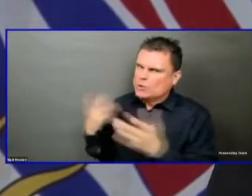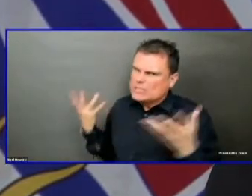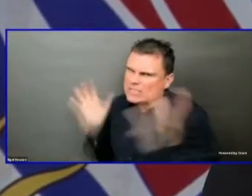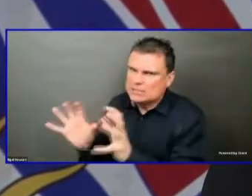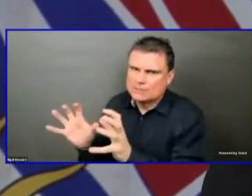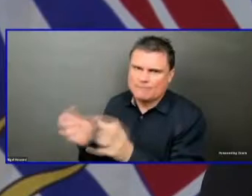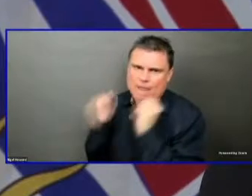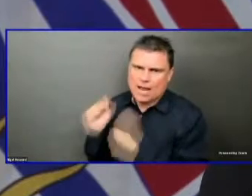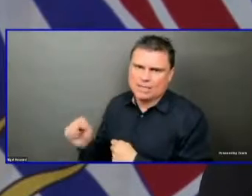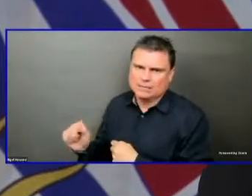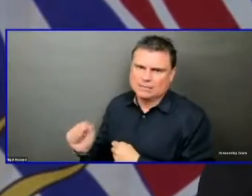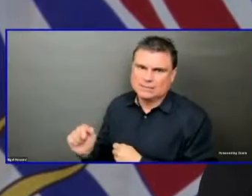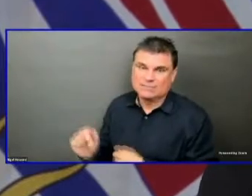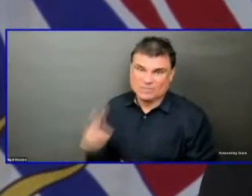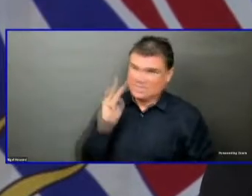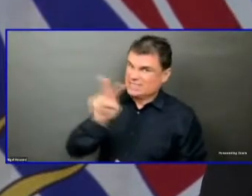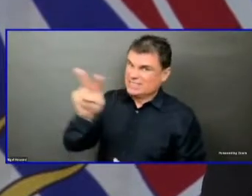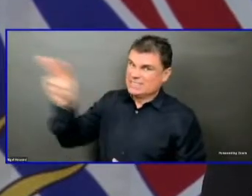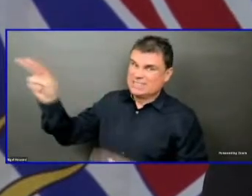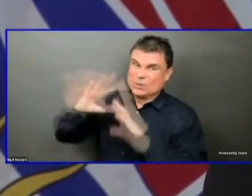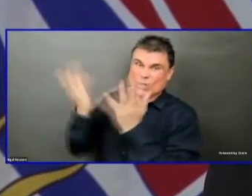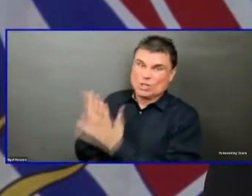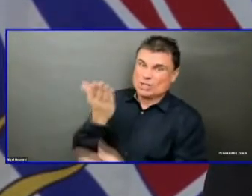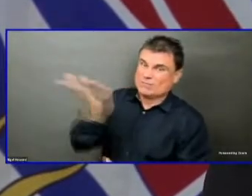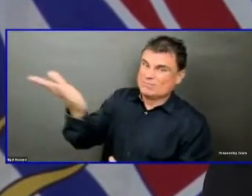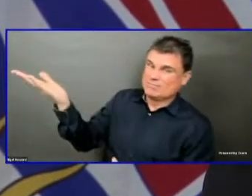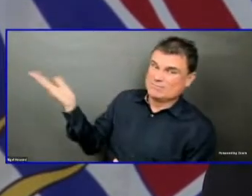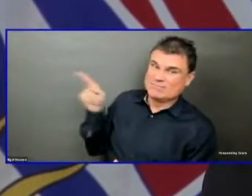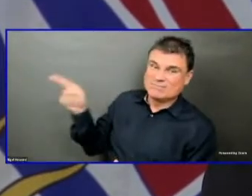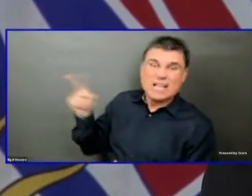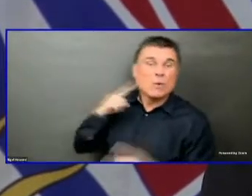capacity, and this is our time to do that.